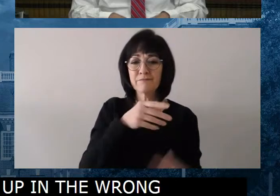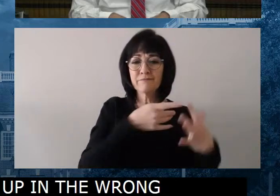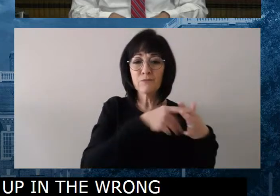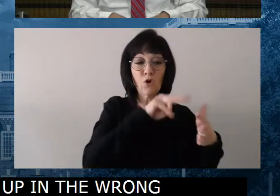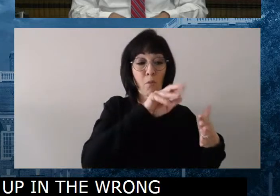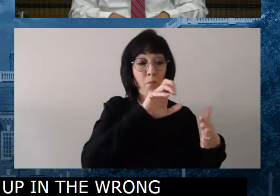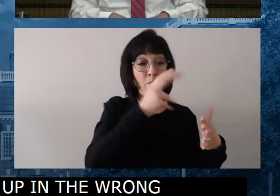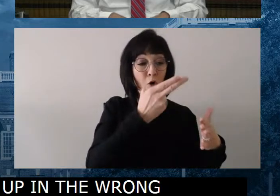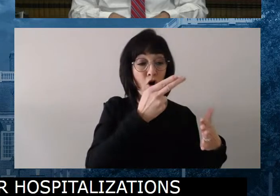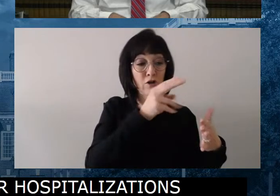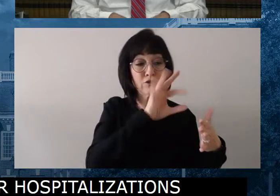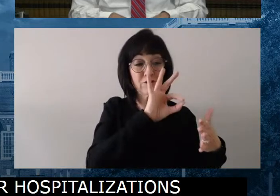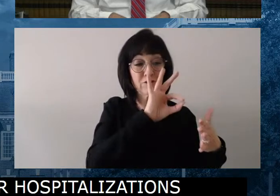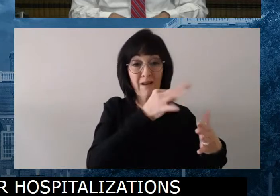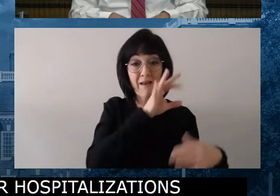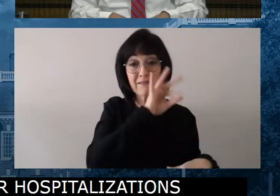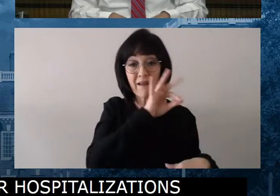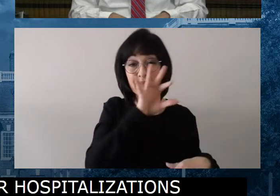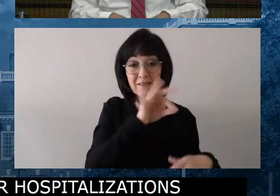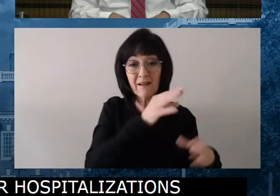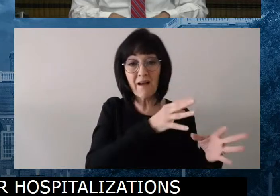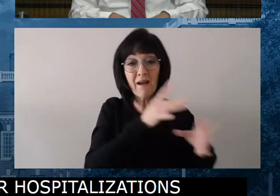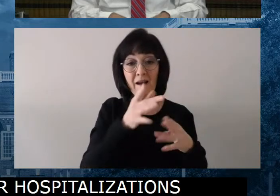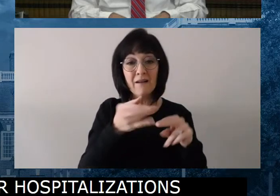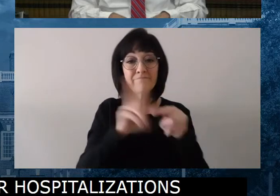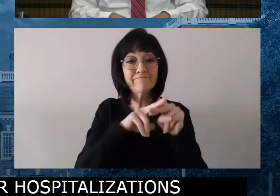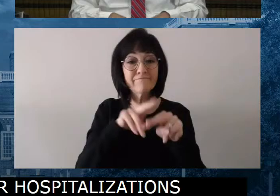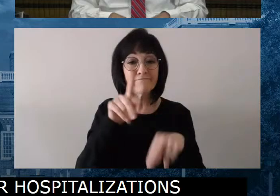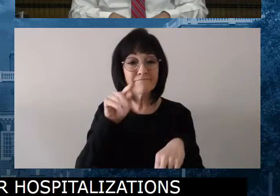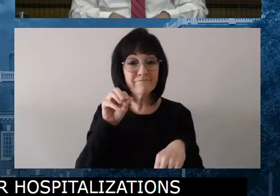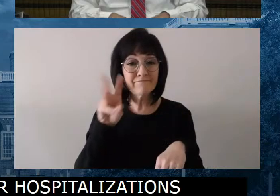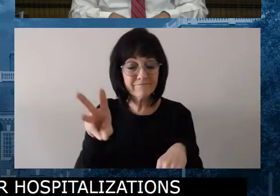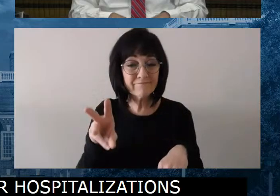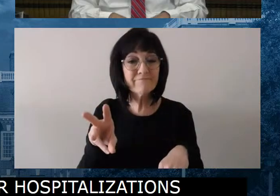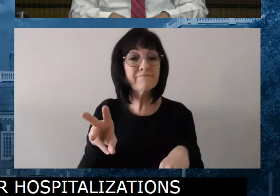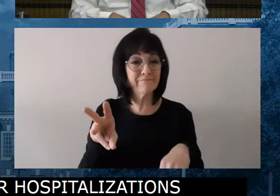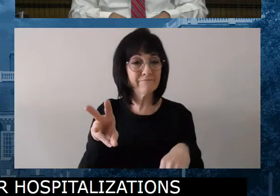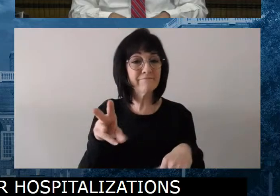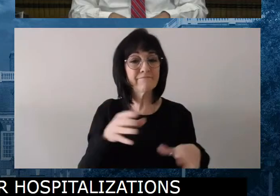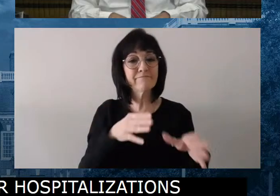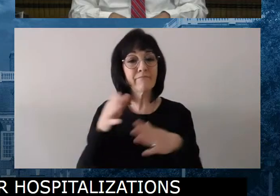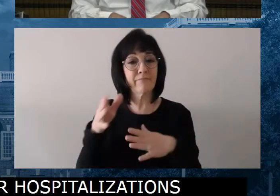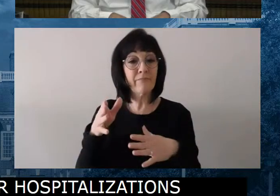We did peak out a couple weeks earlier at over